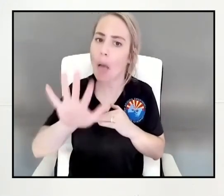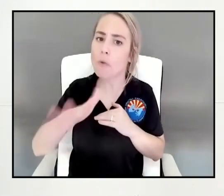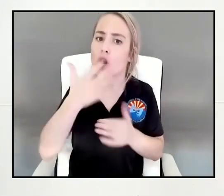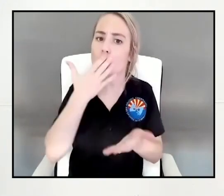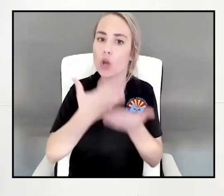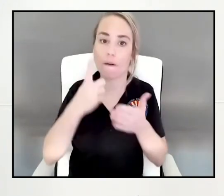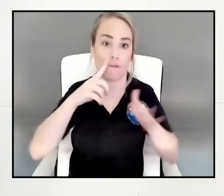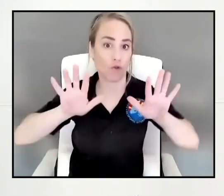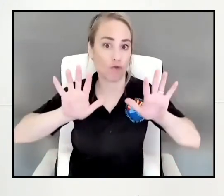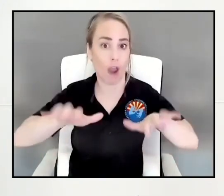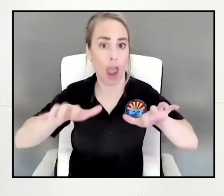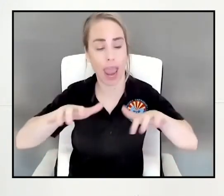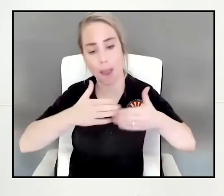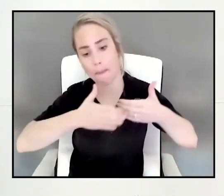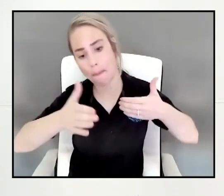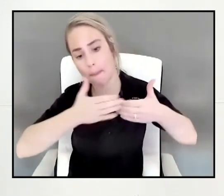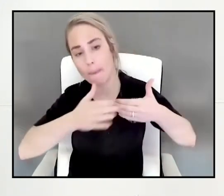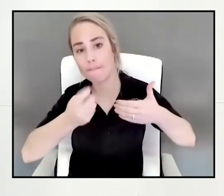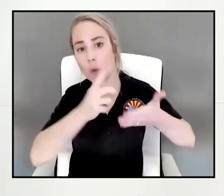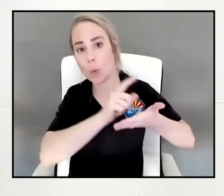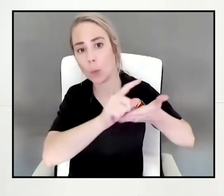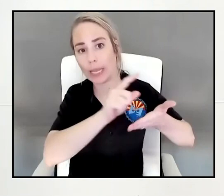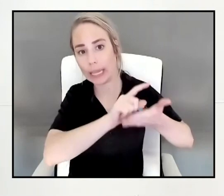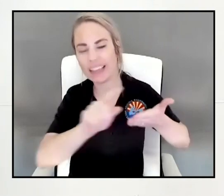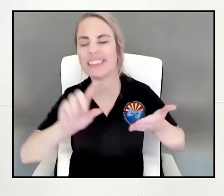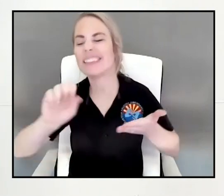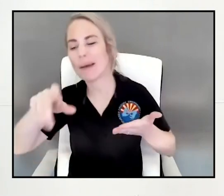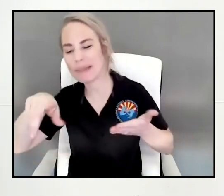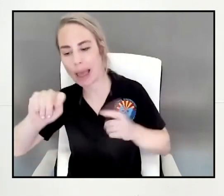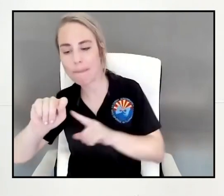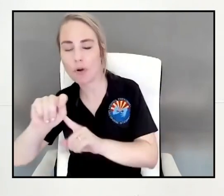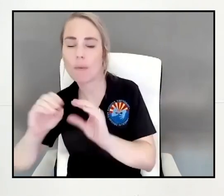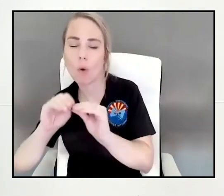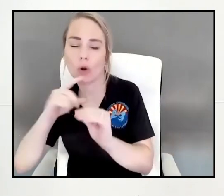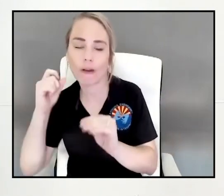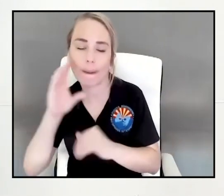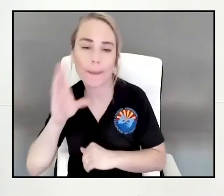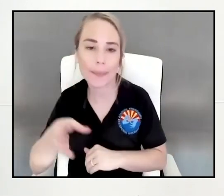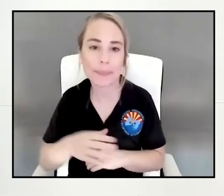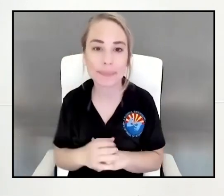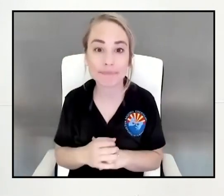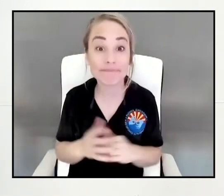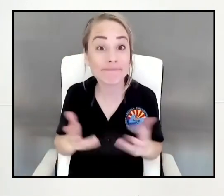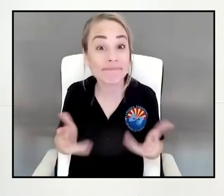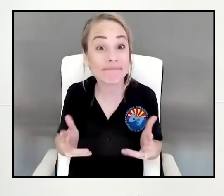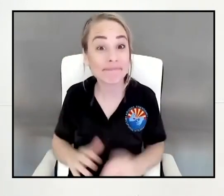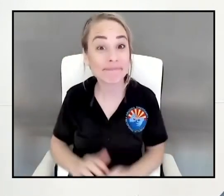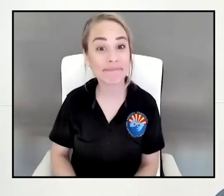next few weeks, and then we trend back to a little drier conditions. That's all I have.